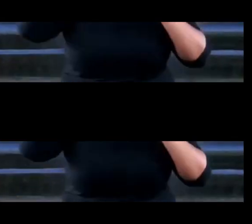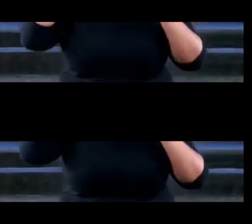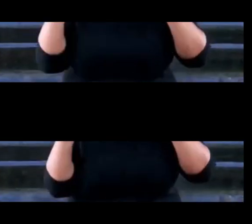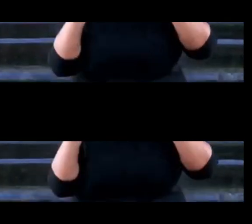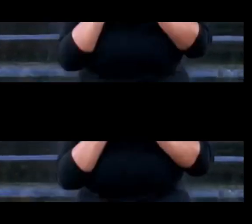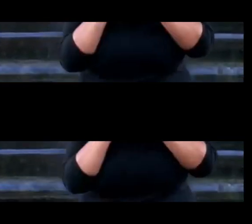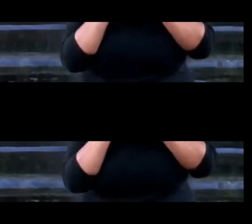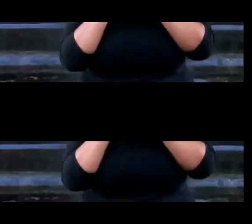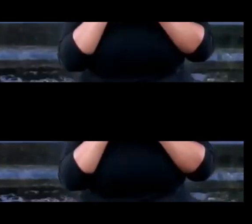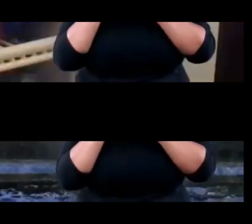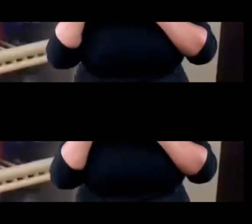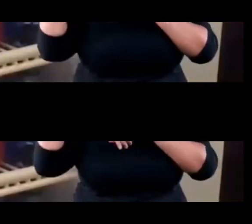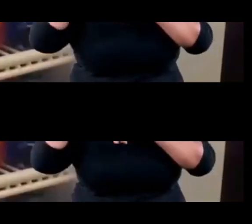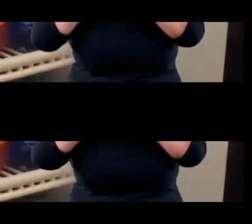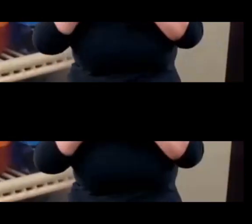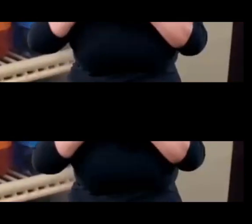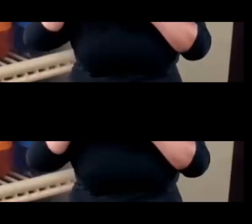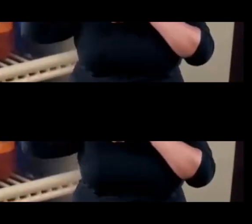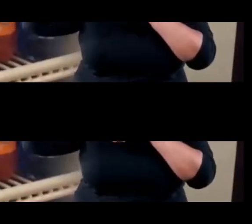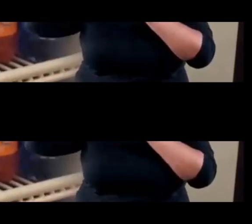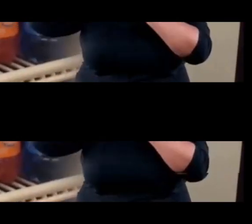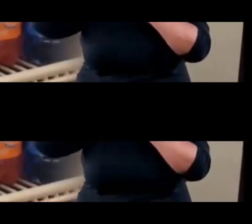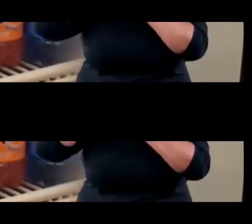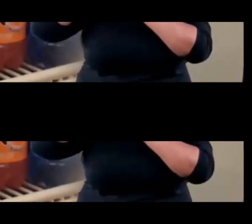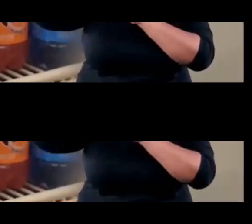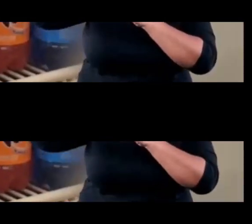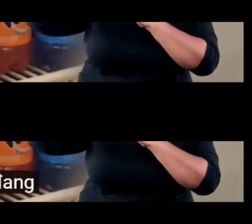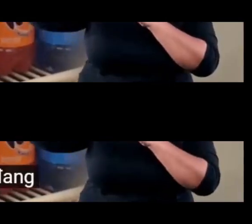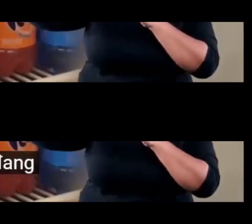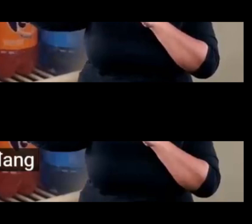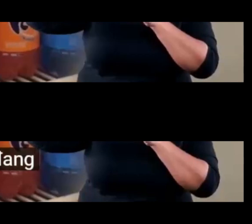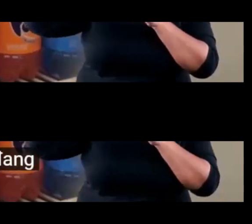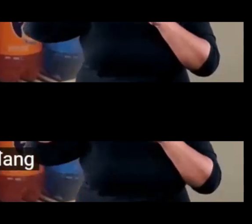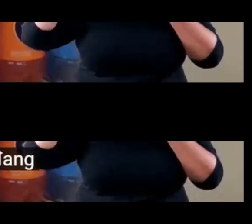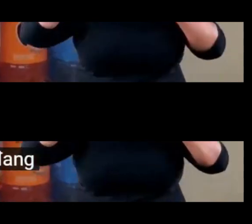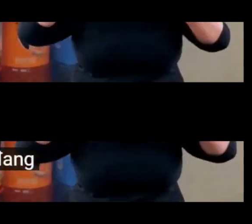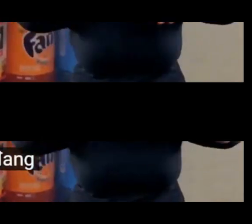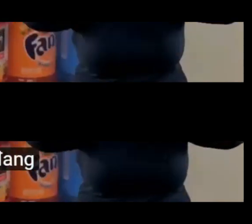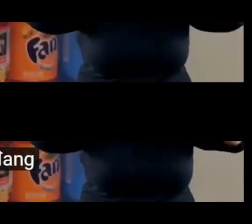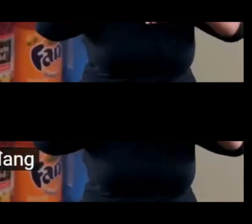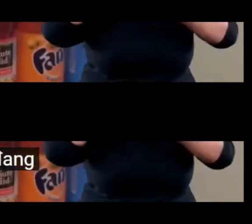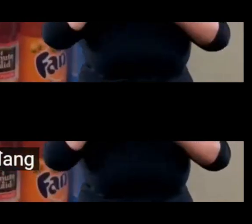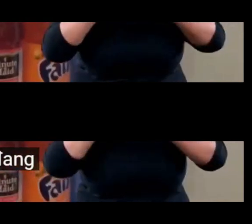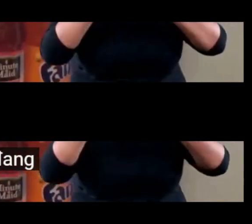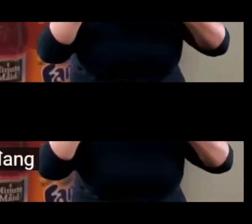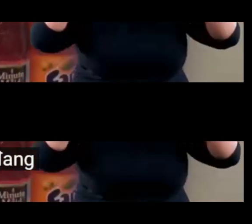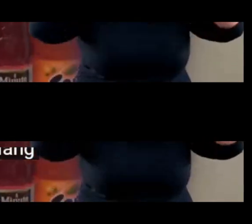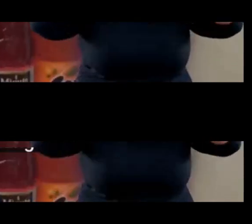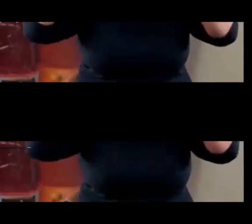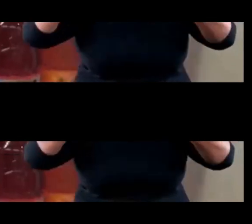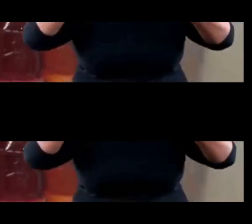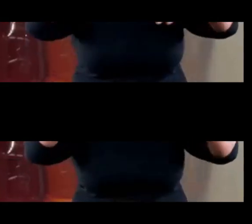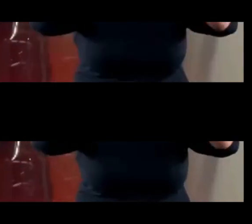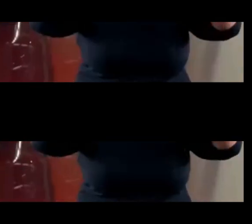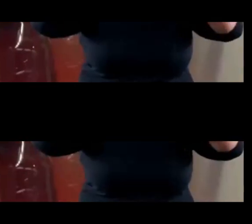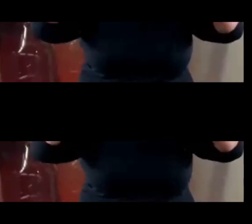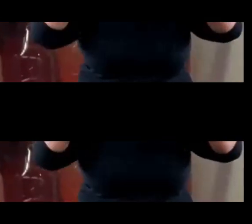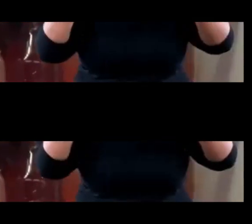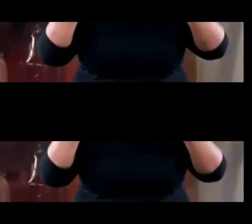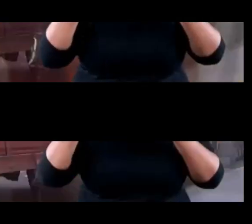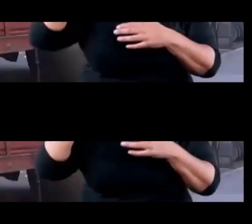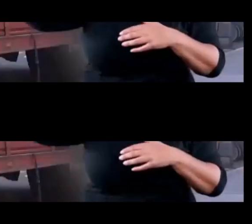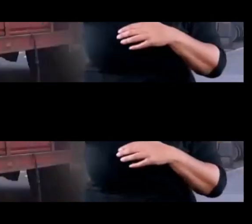plan. There is a British soda company that is trying to get rid of a lot of extra soda they couldn't